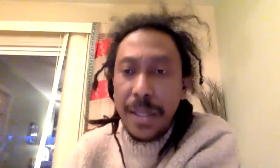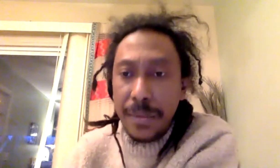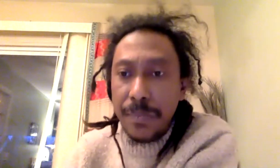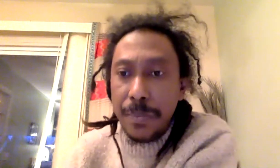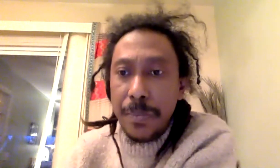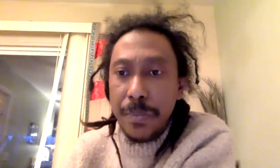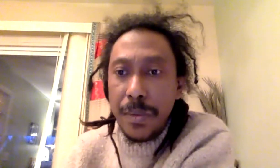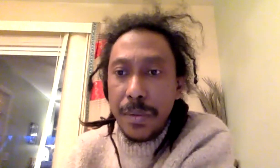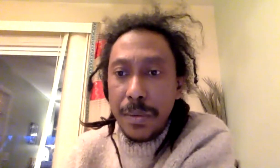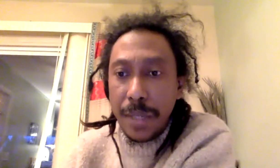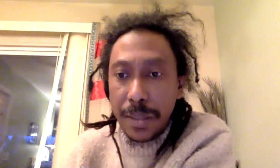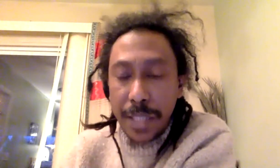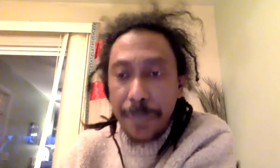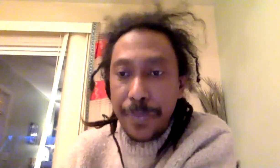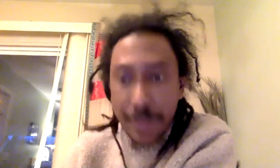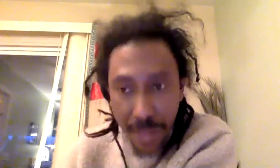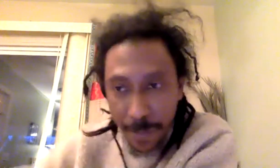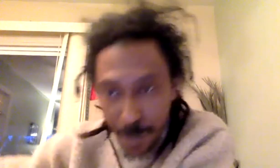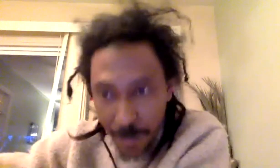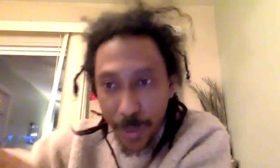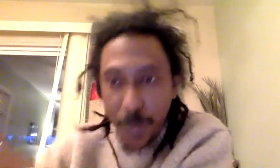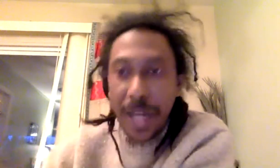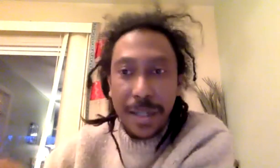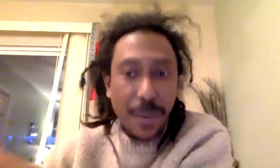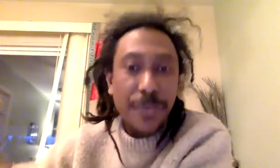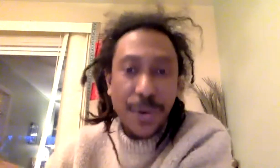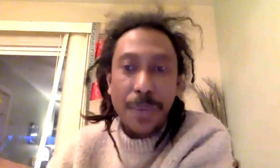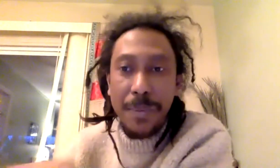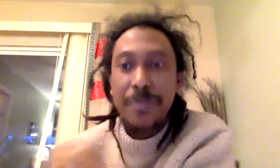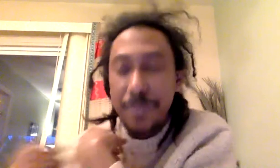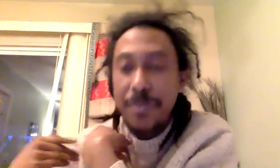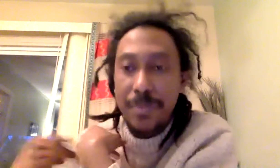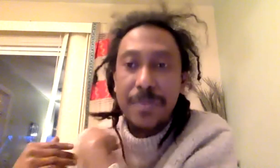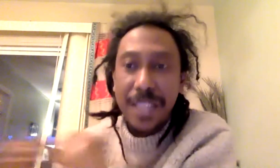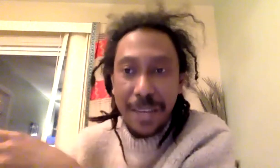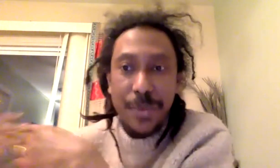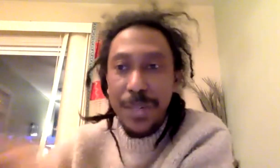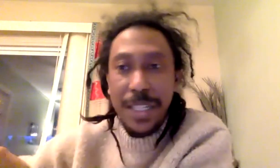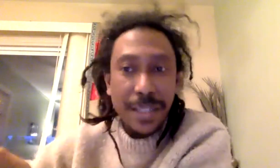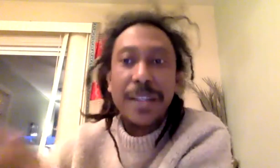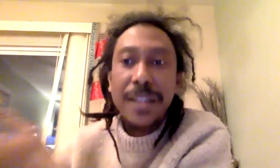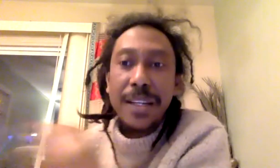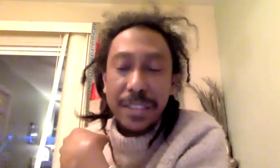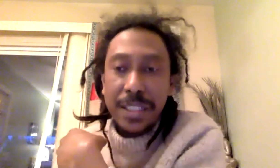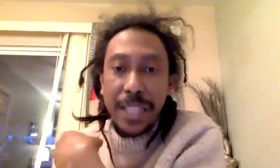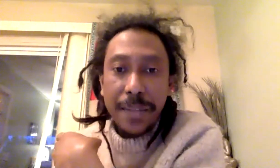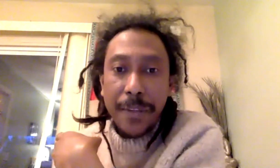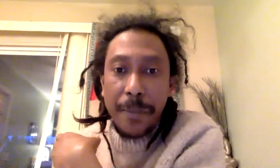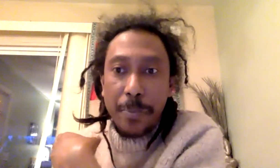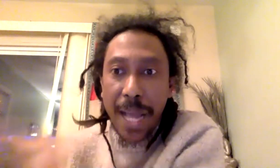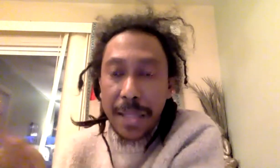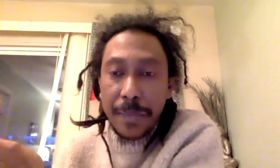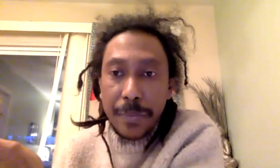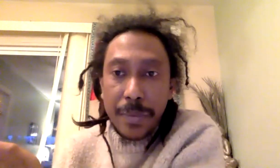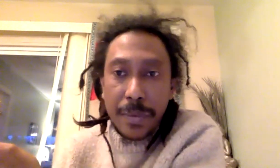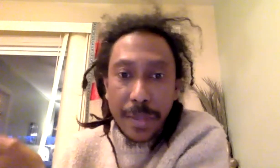understand, except the people where I come from, they really understand.